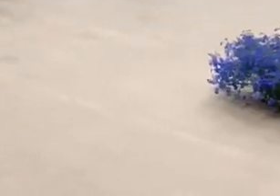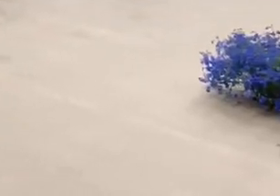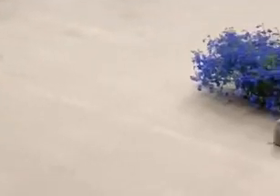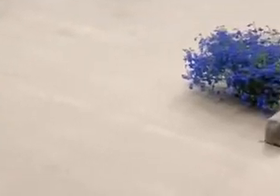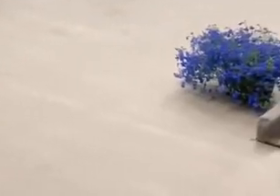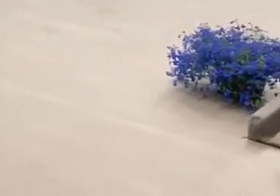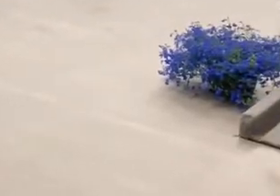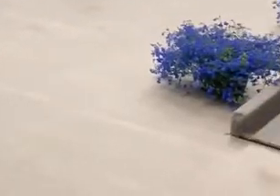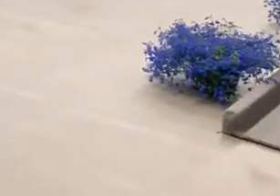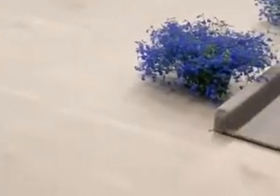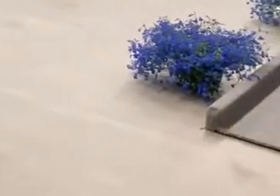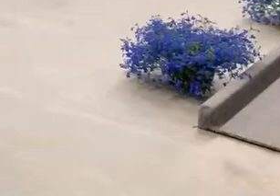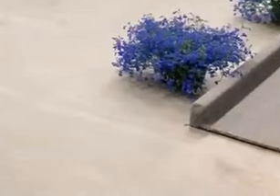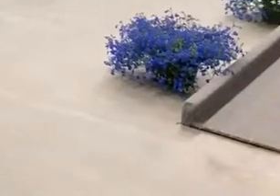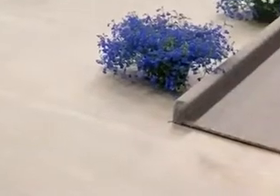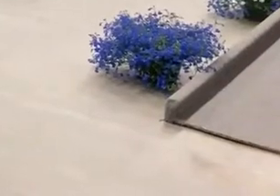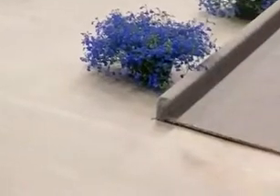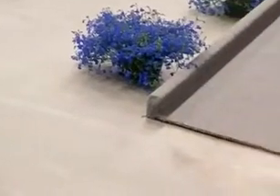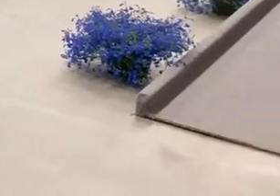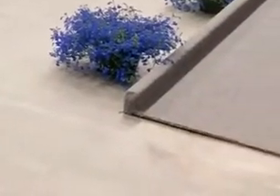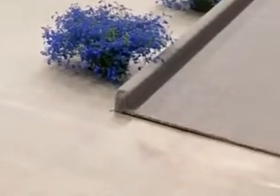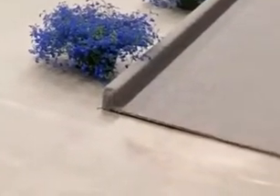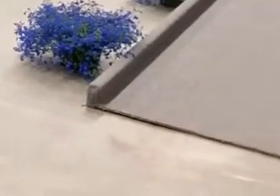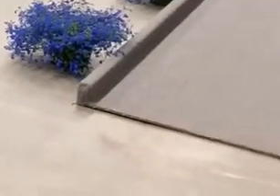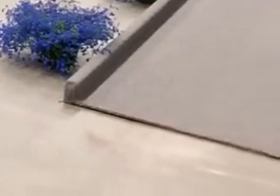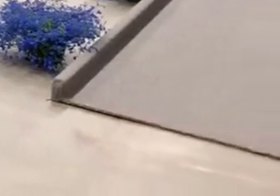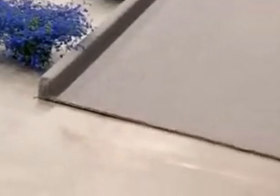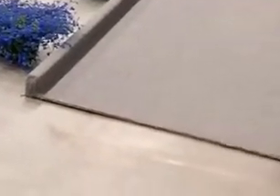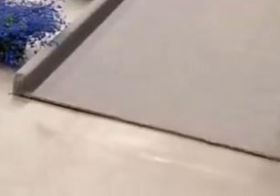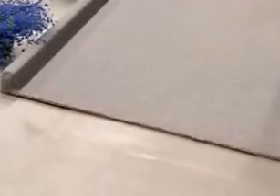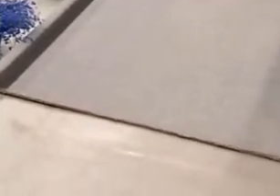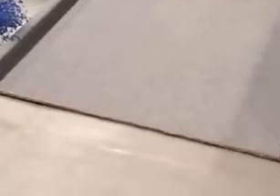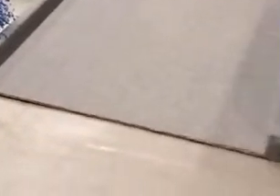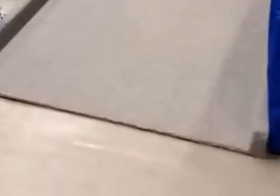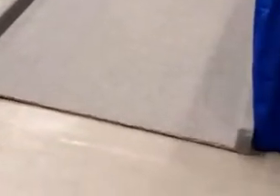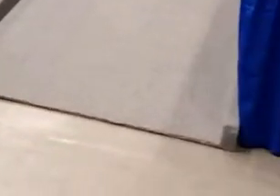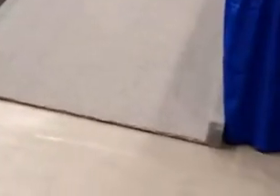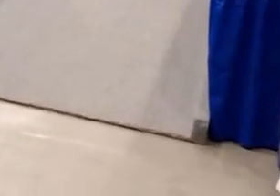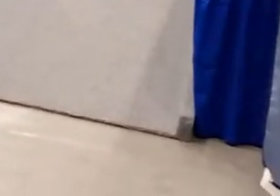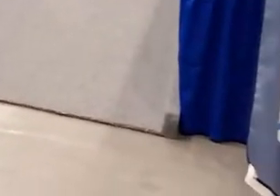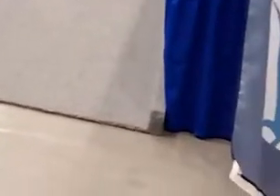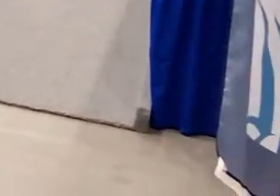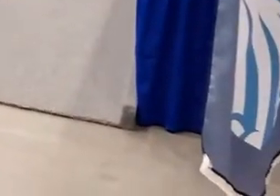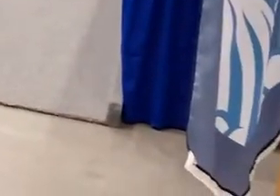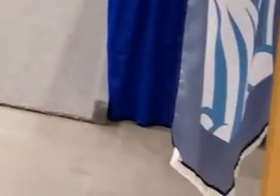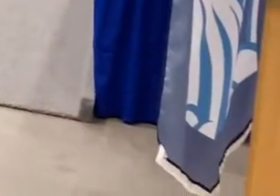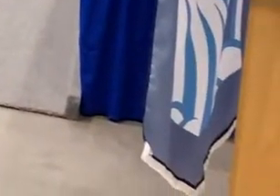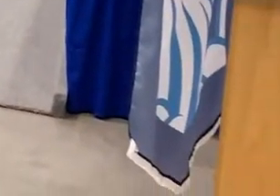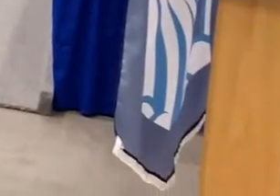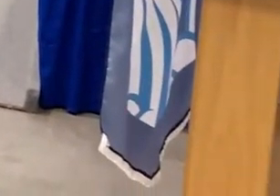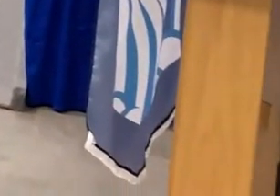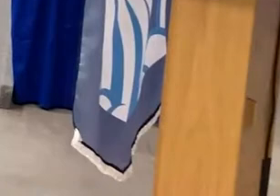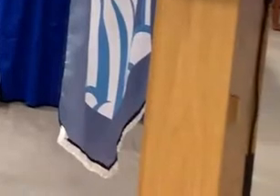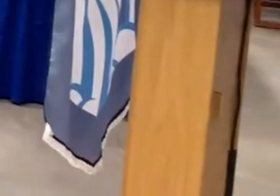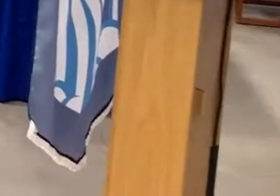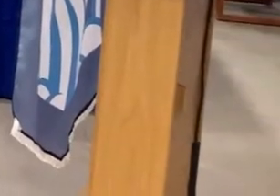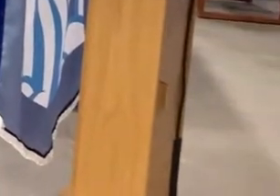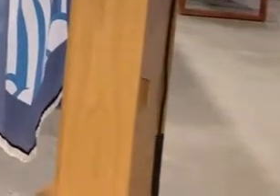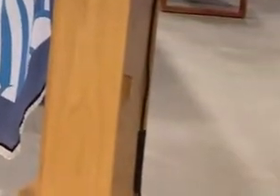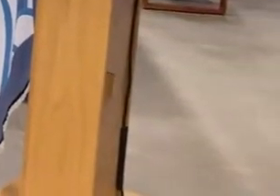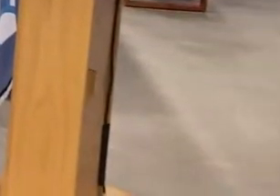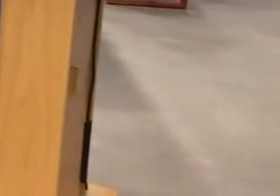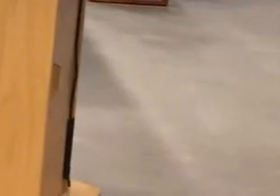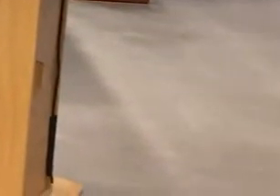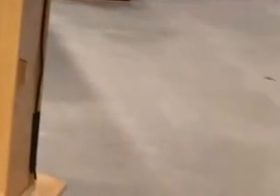Earlier today, we had an eagle feather ceremony for our graduating Native American students in honor of their American Indian